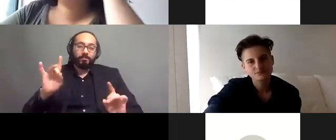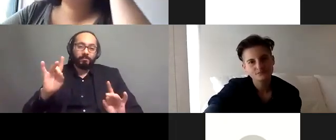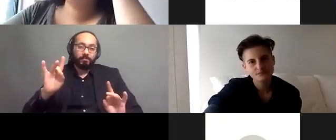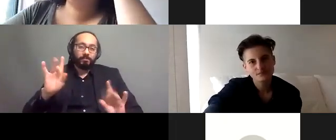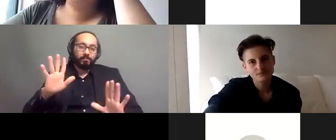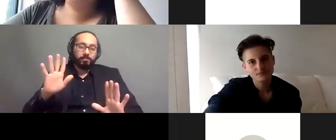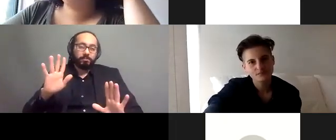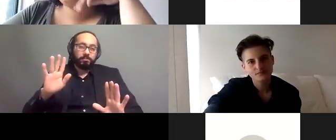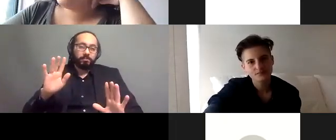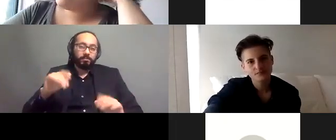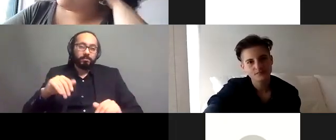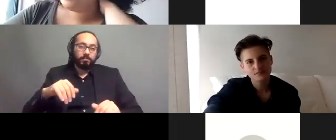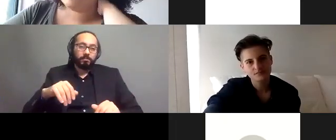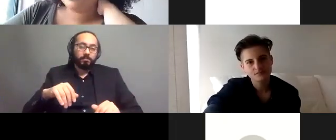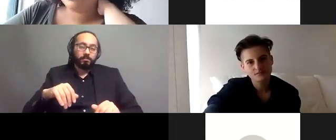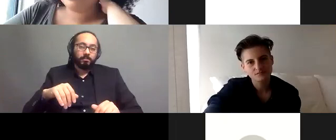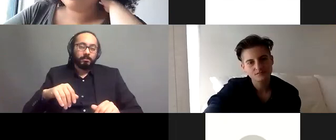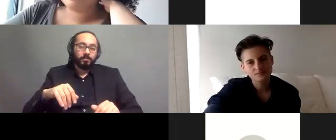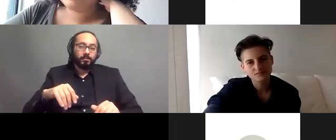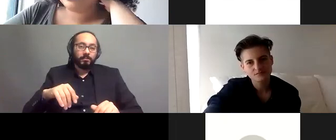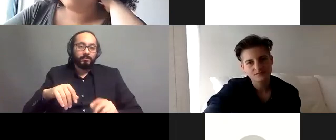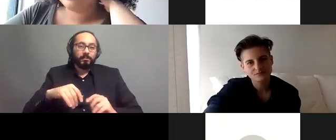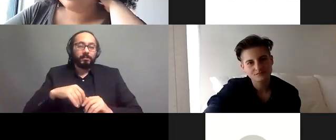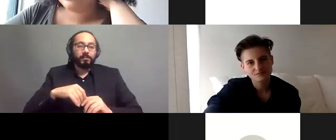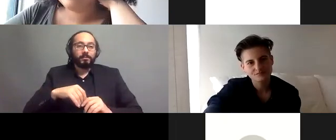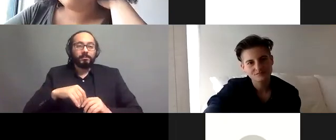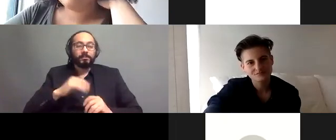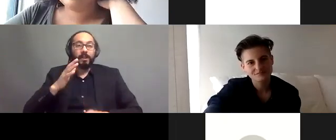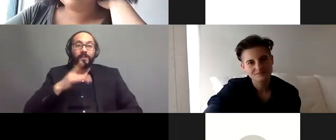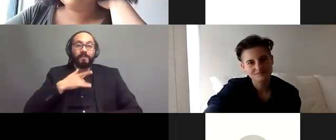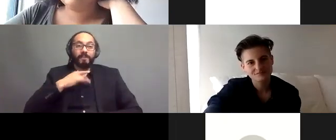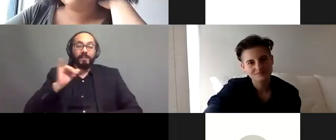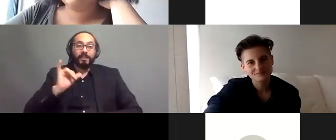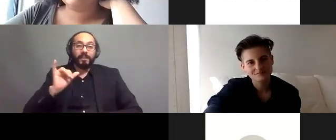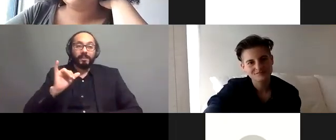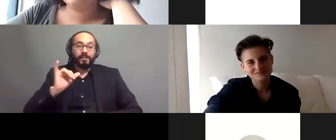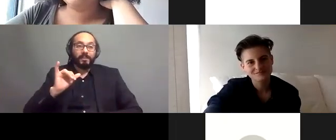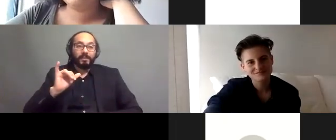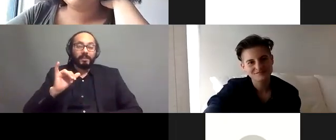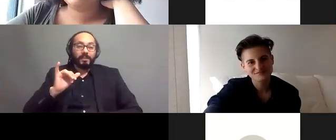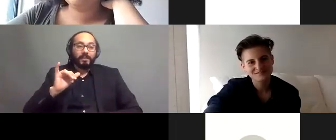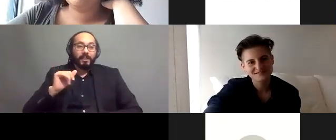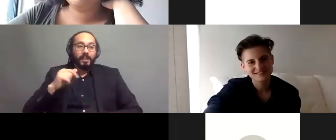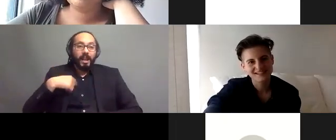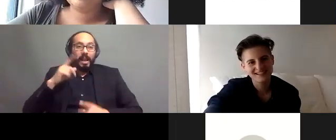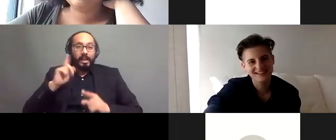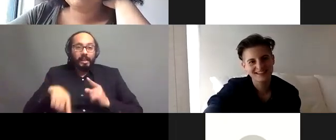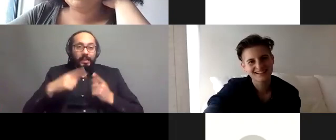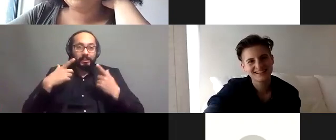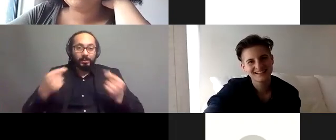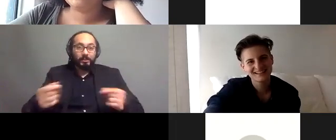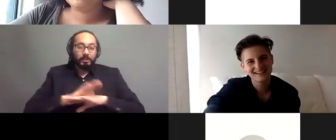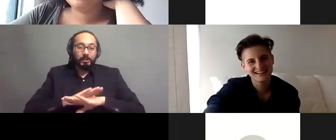And so, yeah, I feel like I'm like coming out the other side of it now, just being like, I can't do this anymore. It has